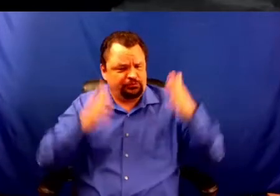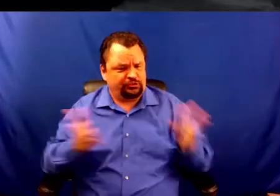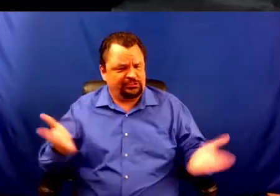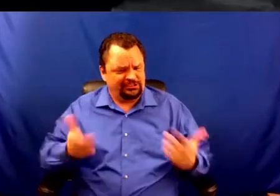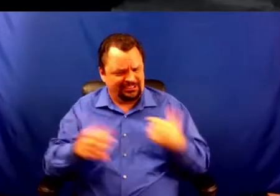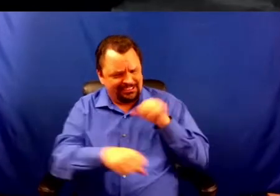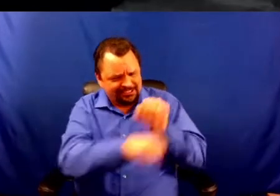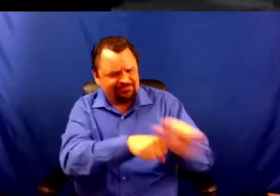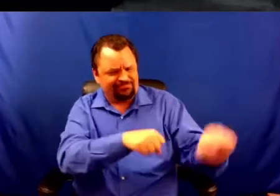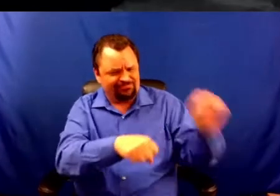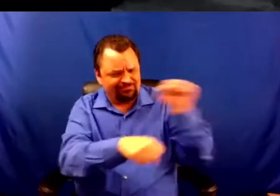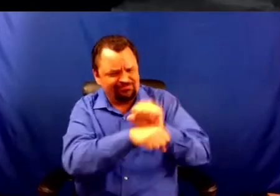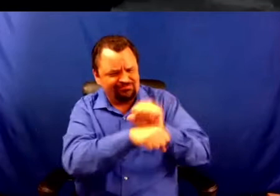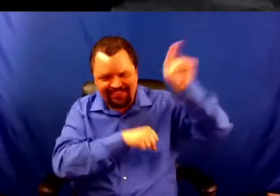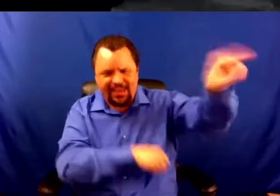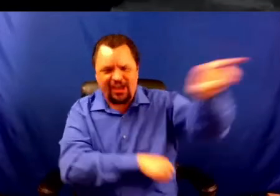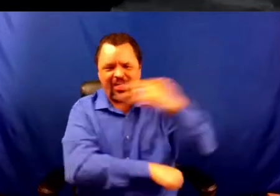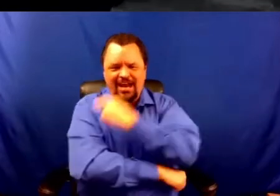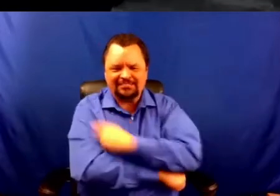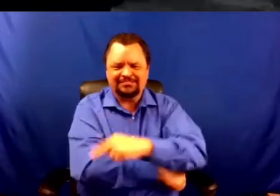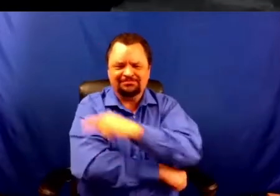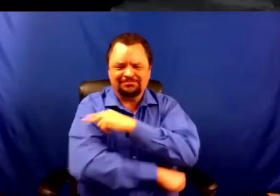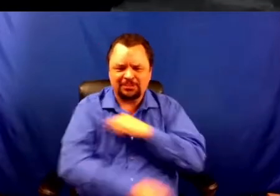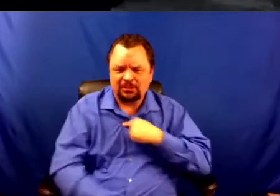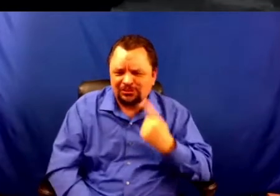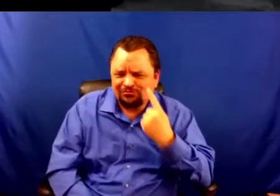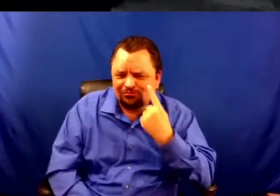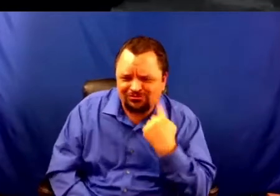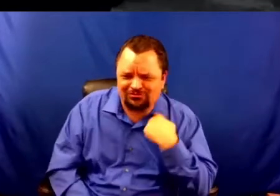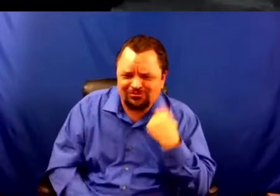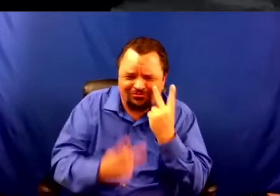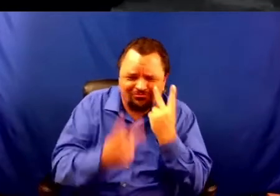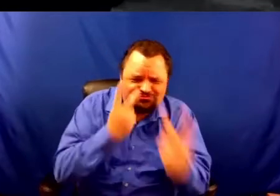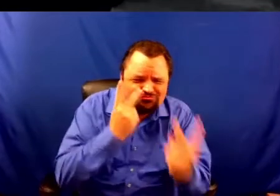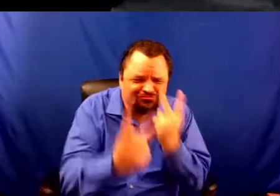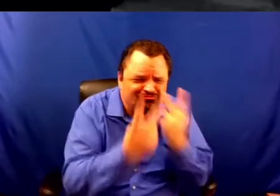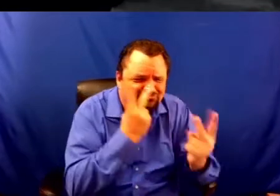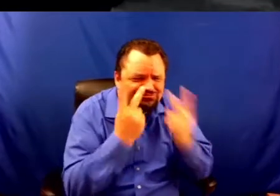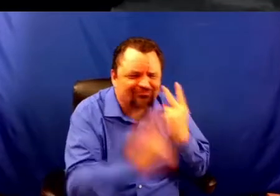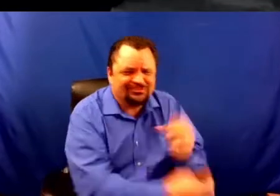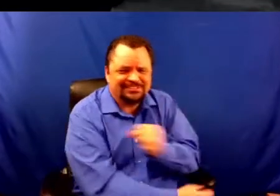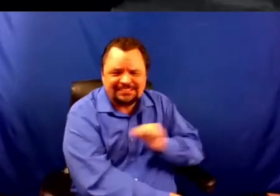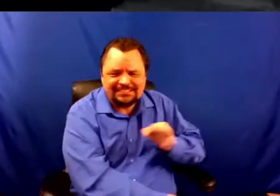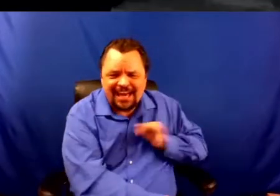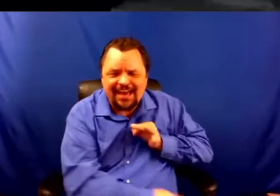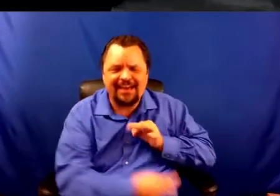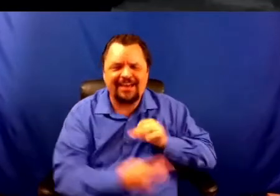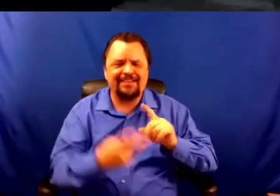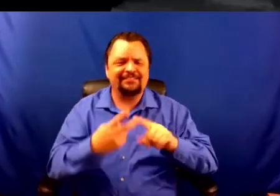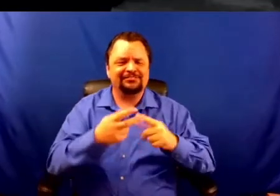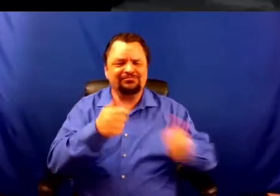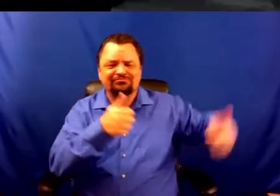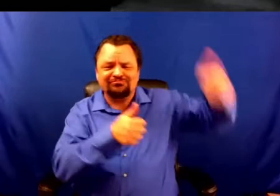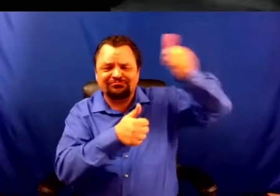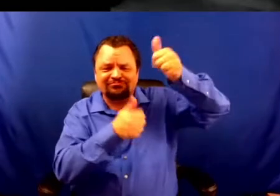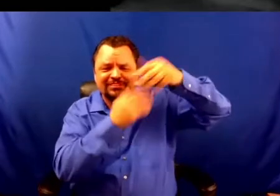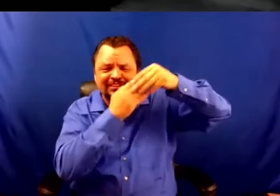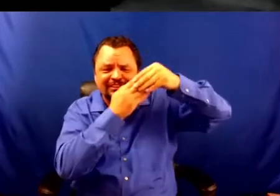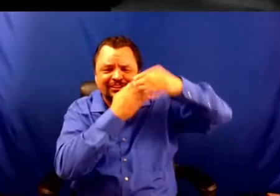our staff and our leadership are up against. They're frightened,